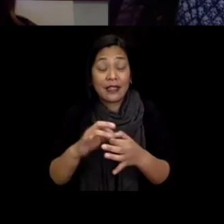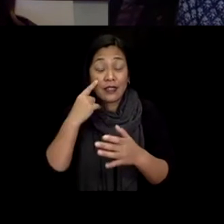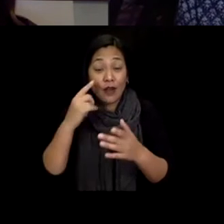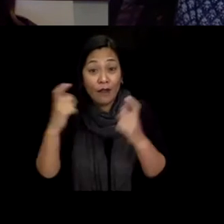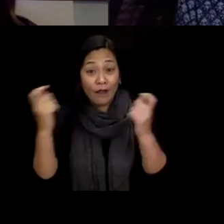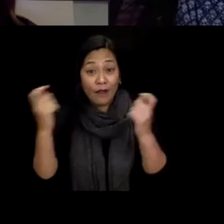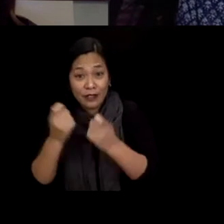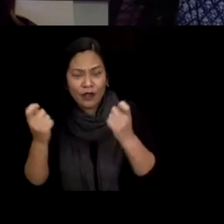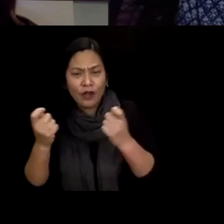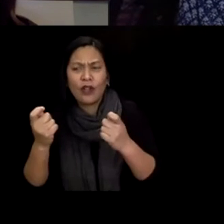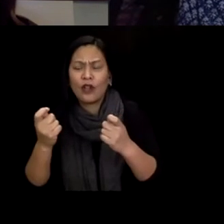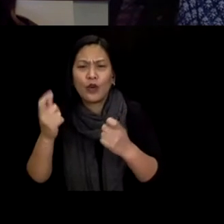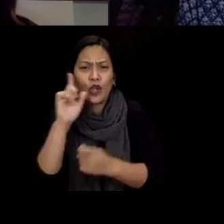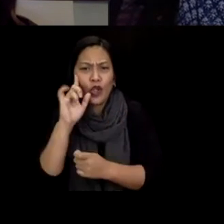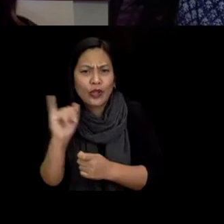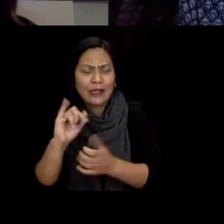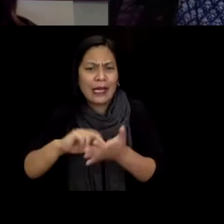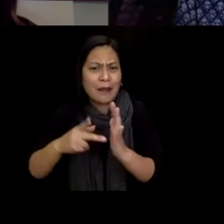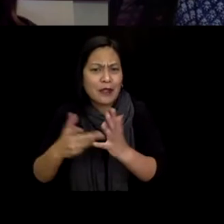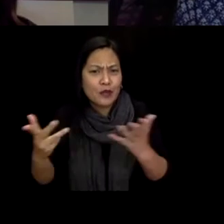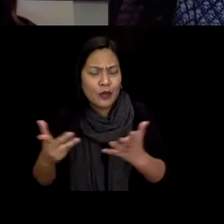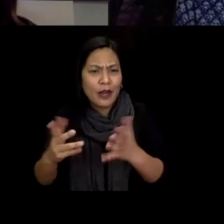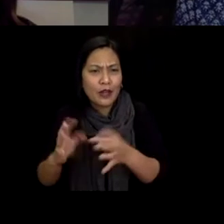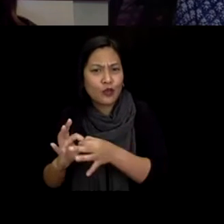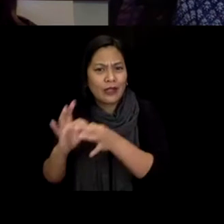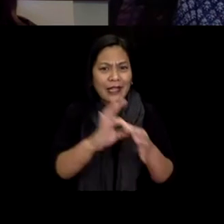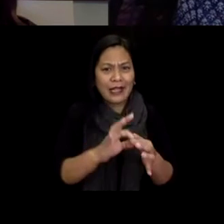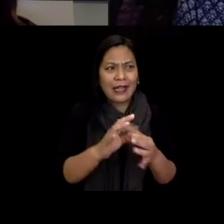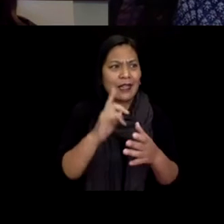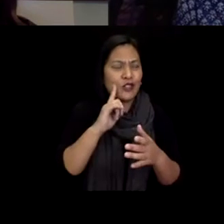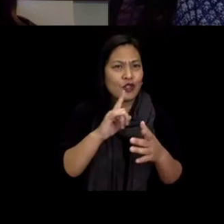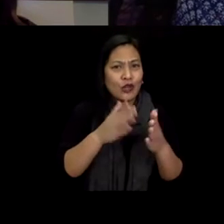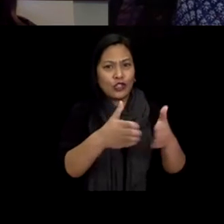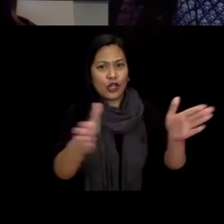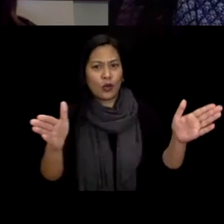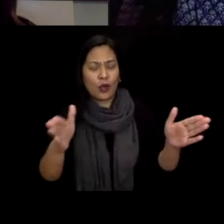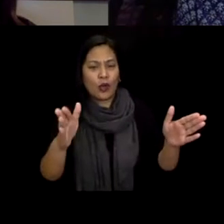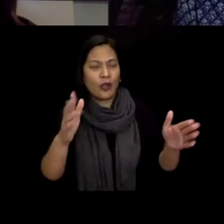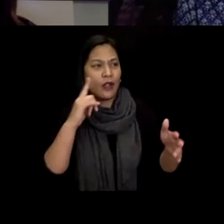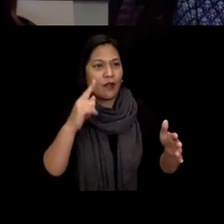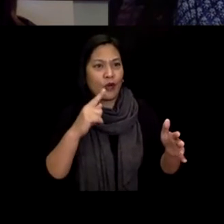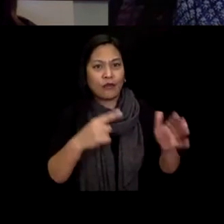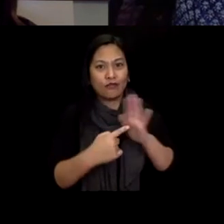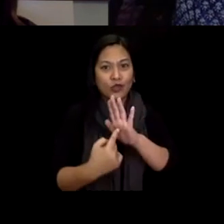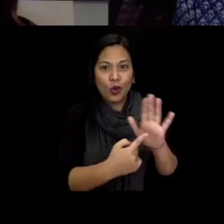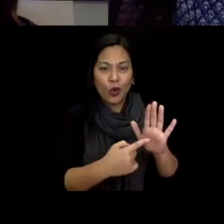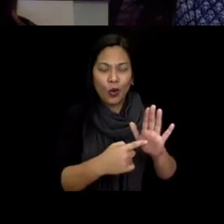this greater vocabulary around exhibitions, around one-time screenings,